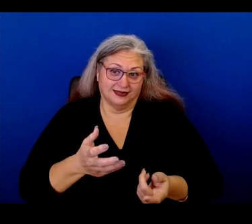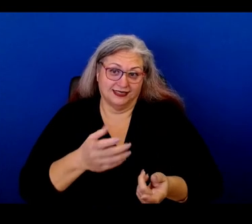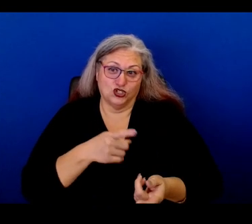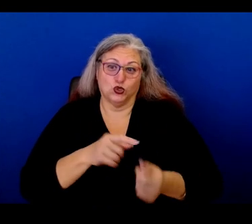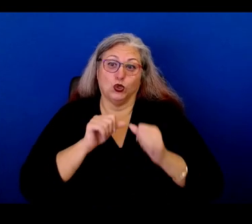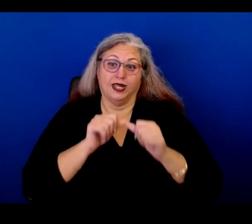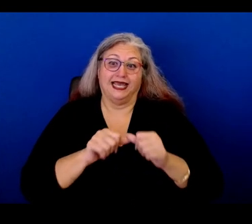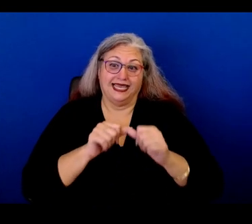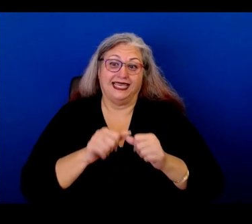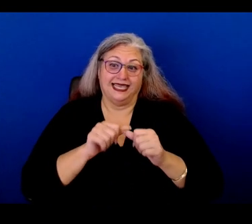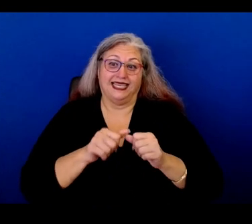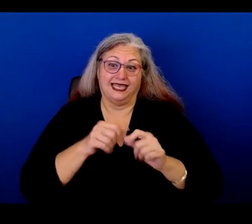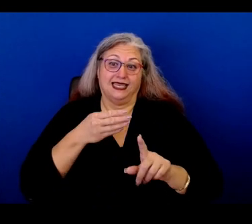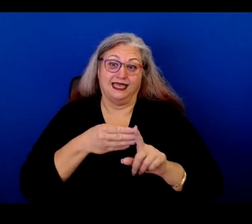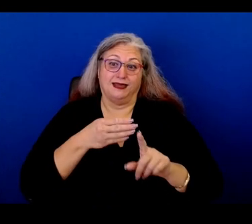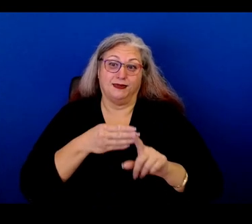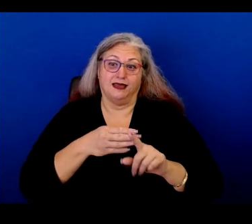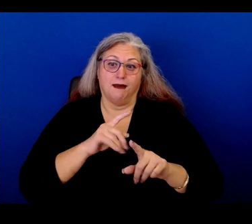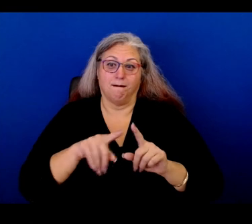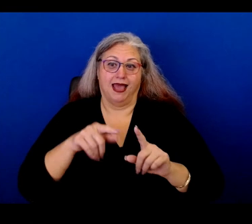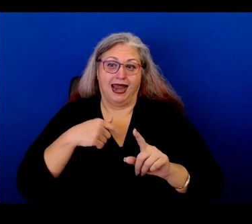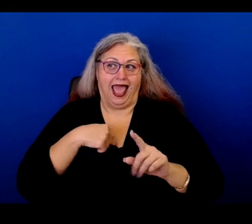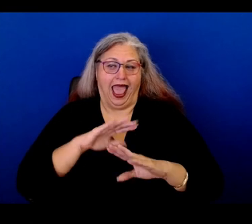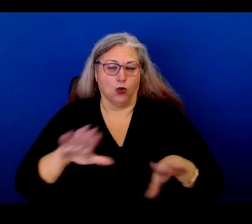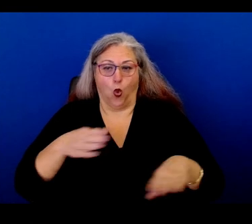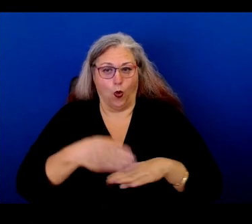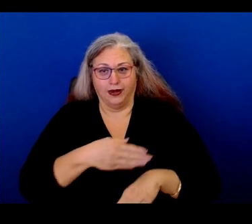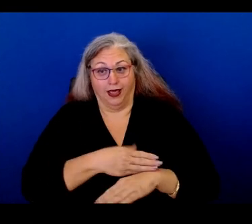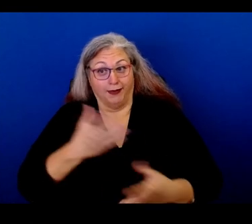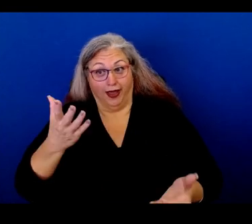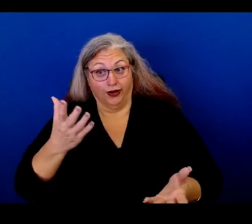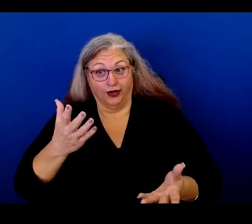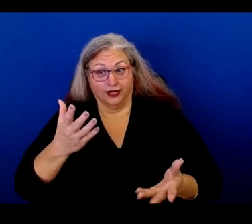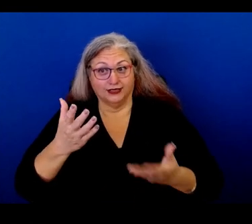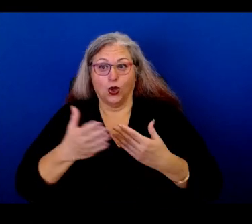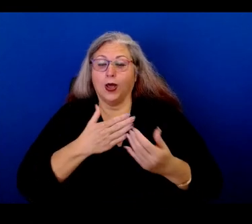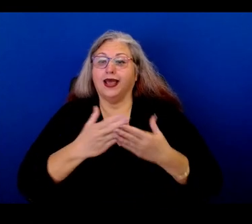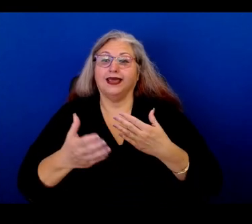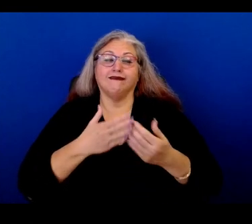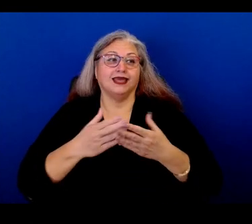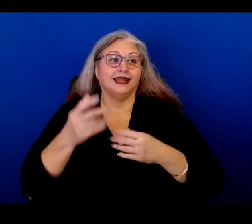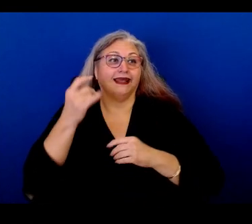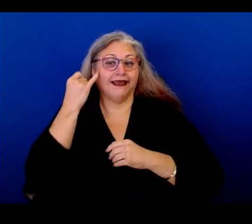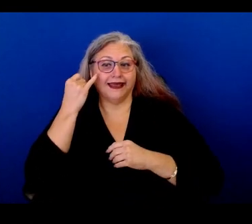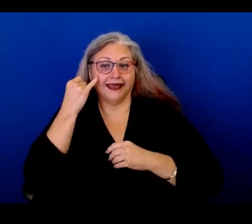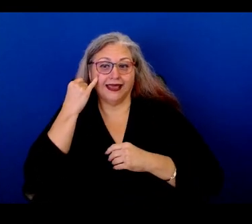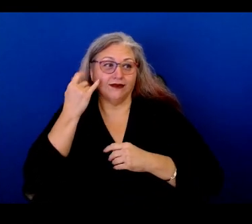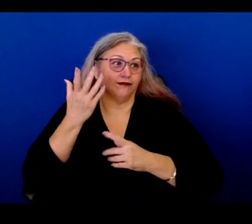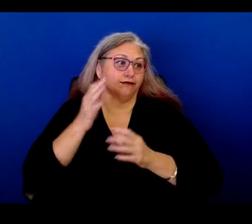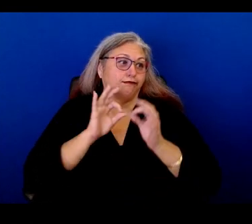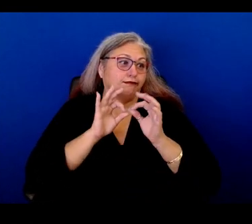You keep being on hospice. Like, I'm not going to get better. Right. So like, even if it's, you